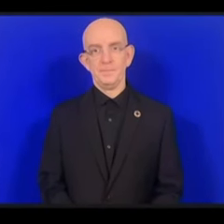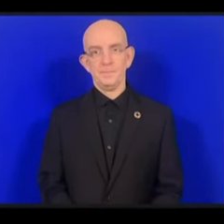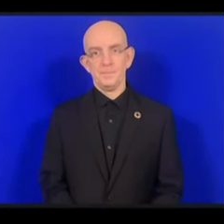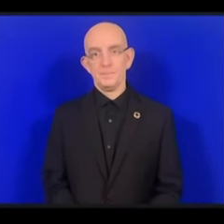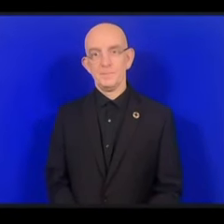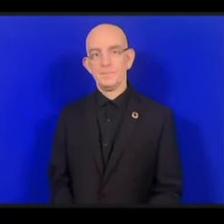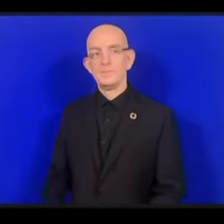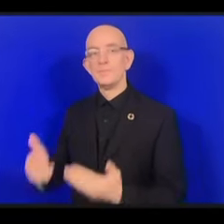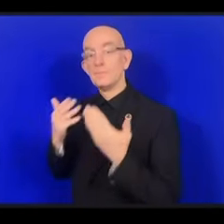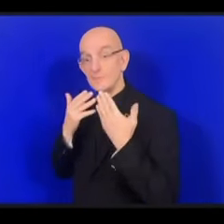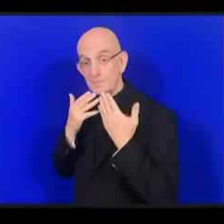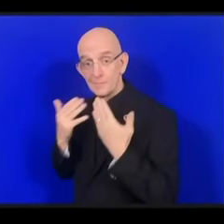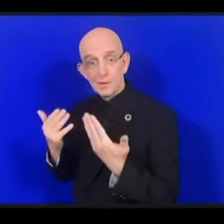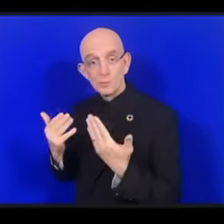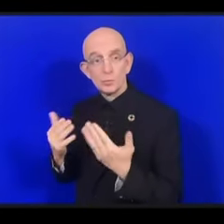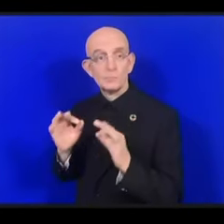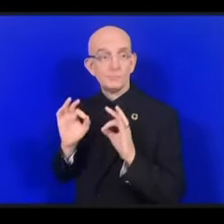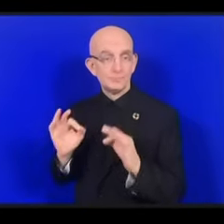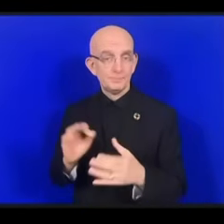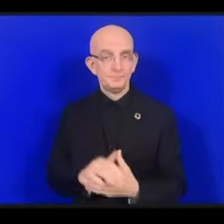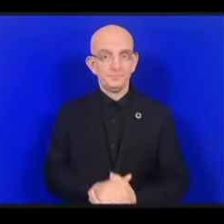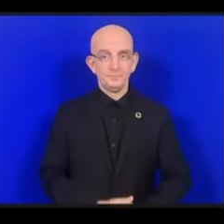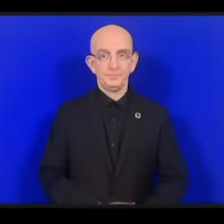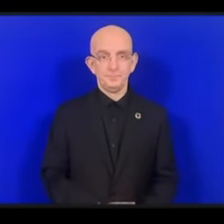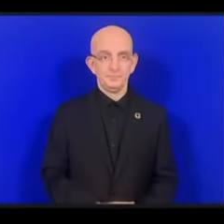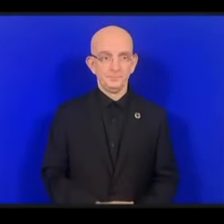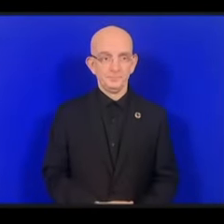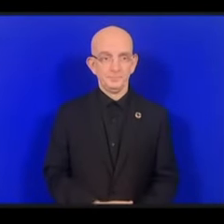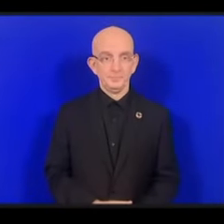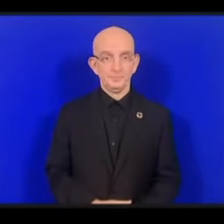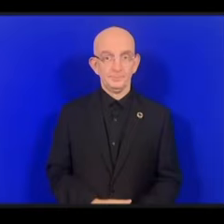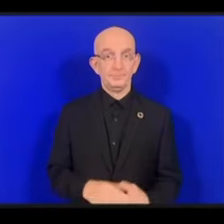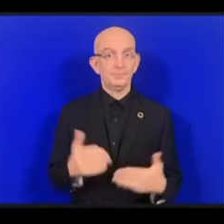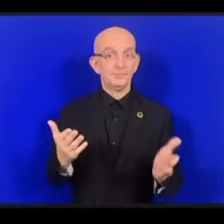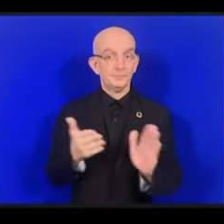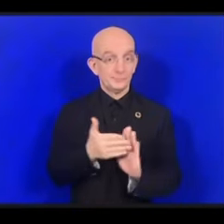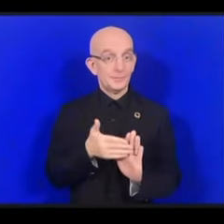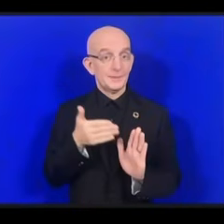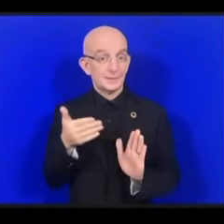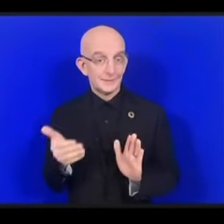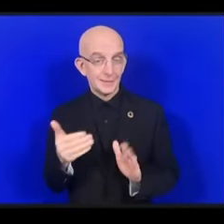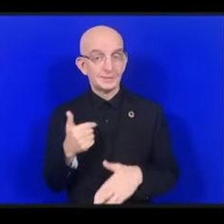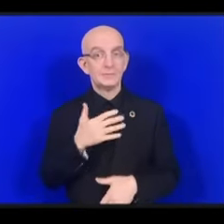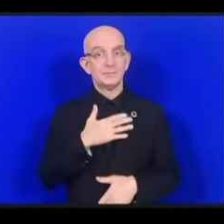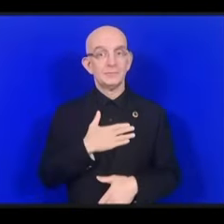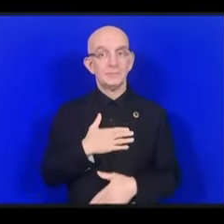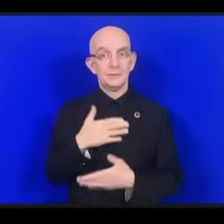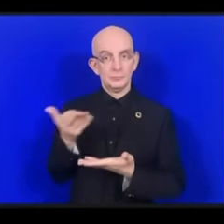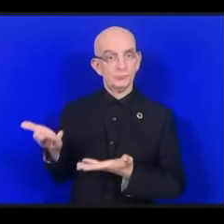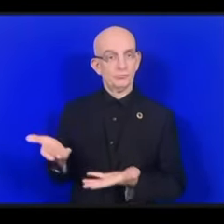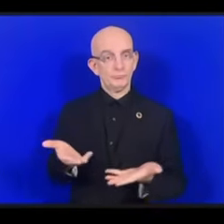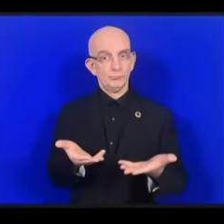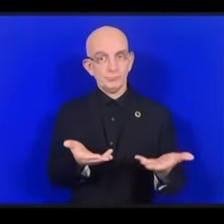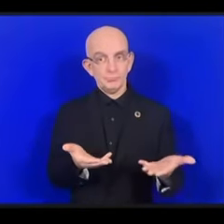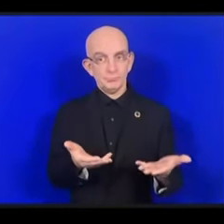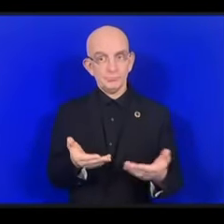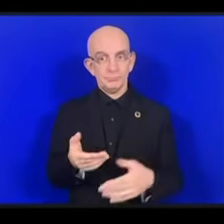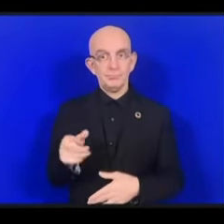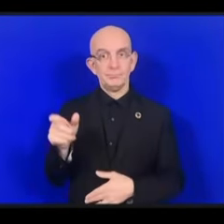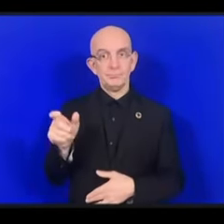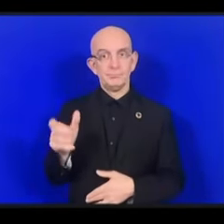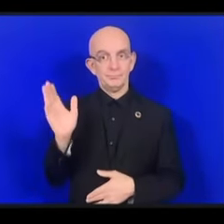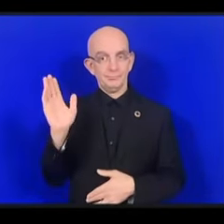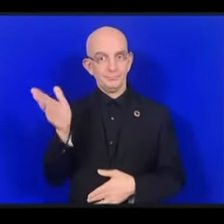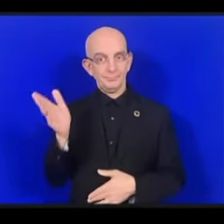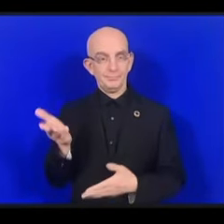Next, I invite Honorable Cedric Frolic, House Chairperson, Oversight and ICT Committees, South